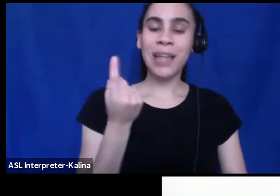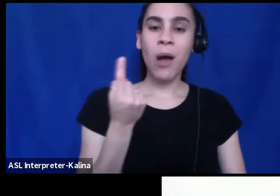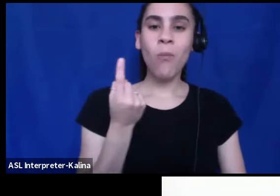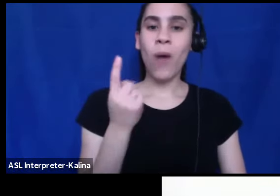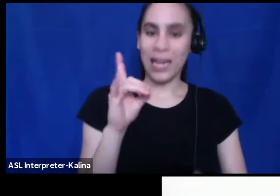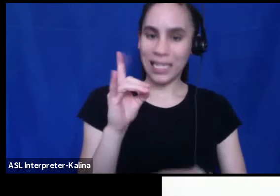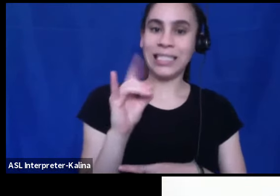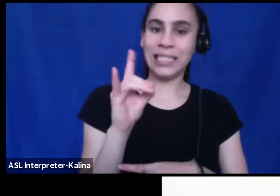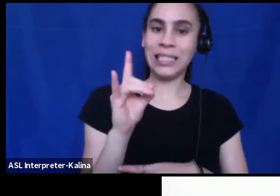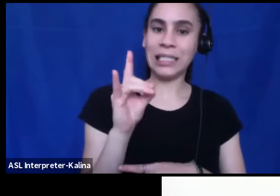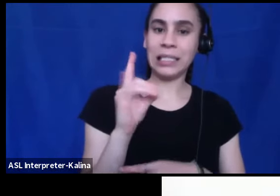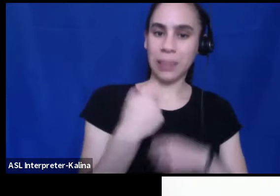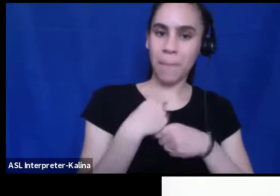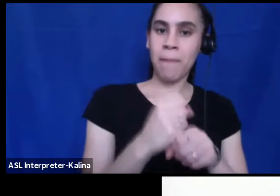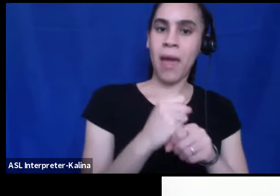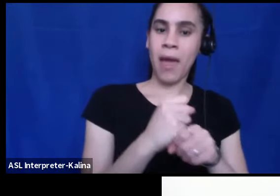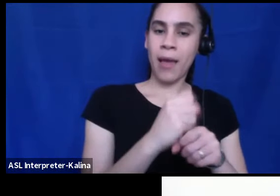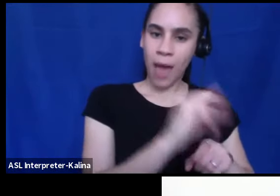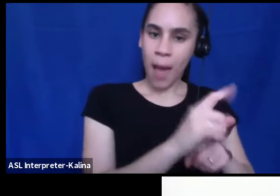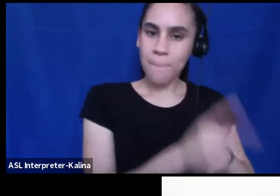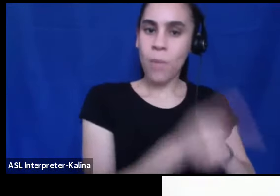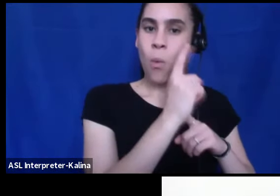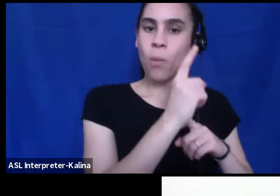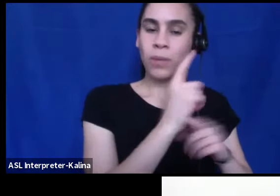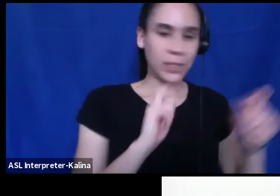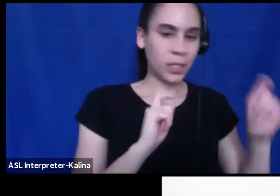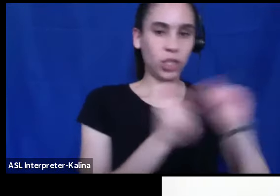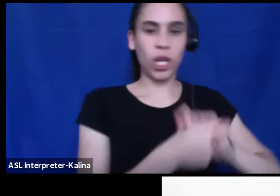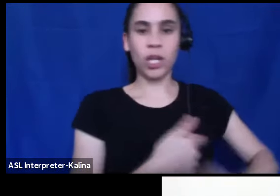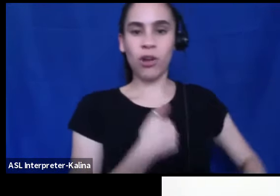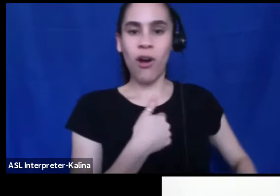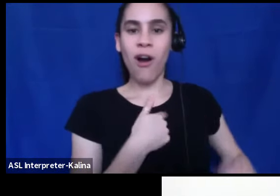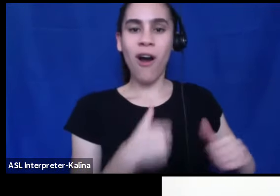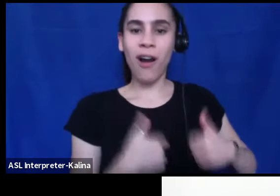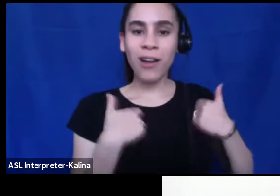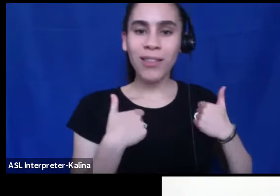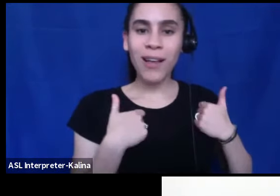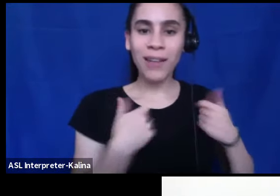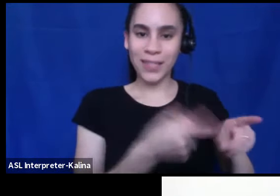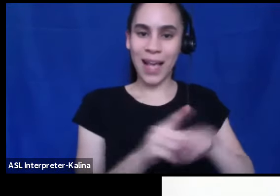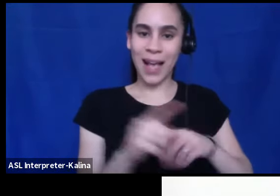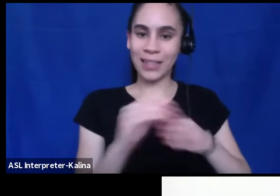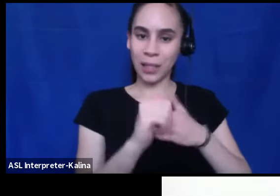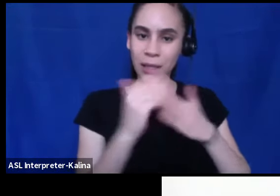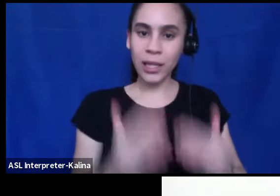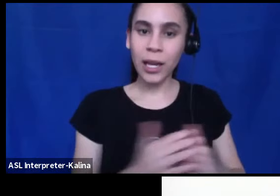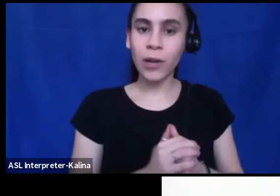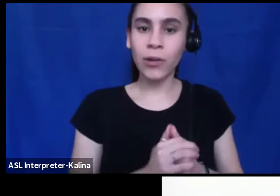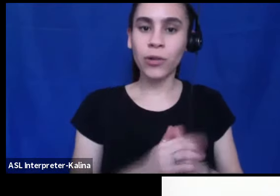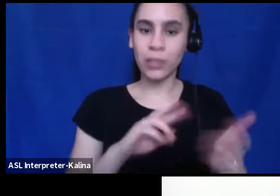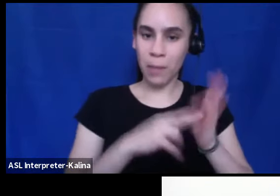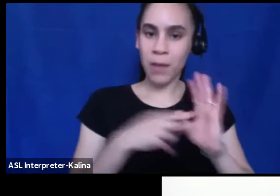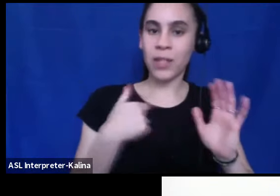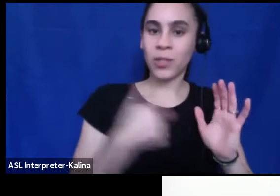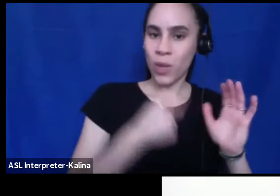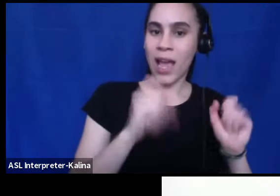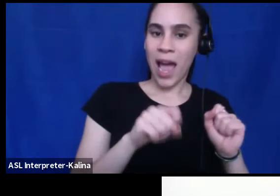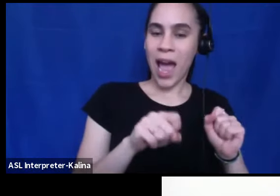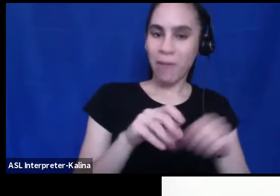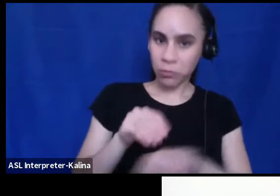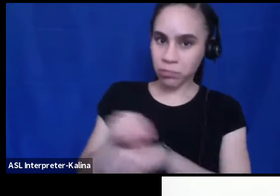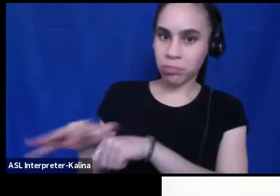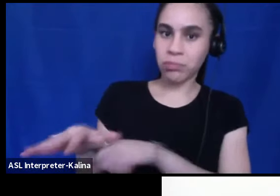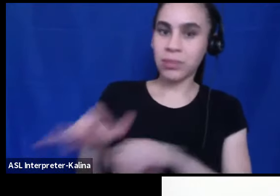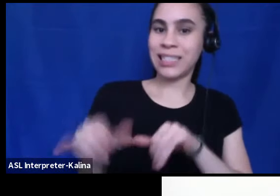moment happen where it changed our lives to do what we love to do. And so that's what drives me every day, is knowing that